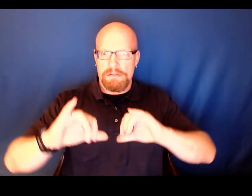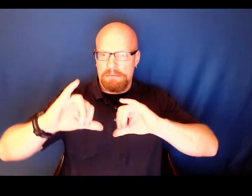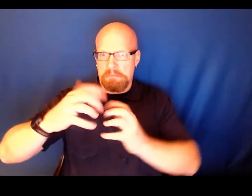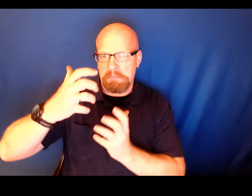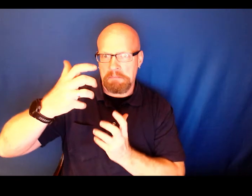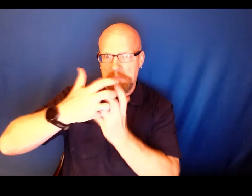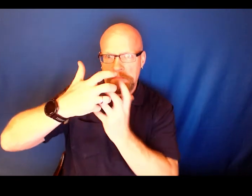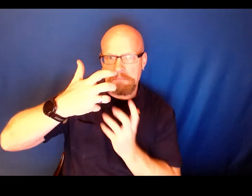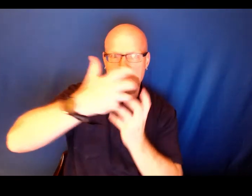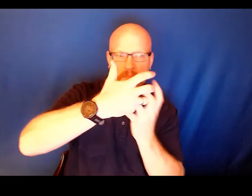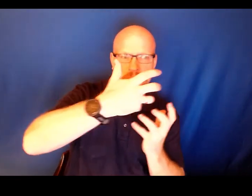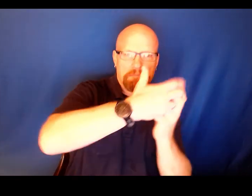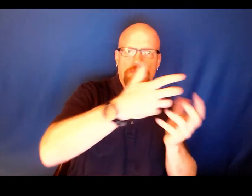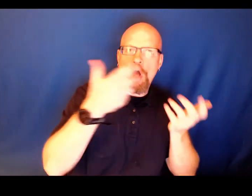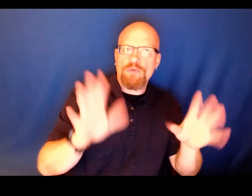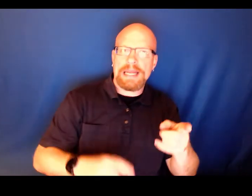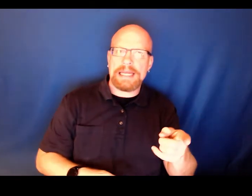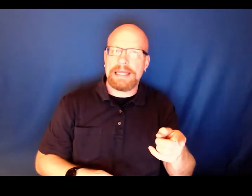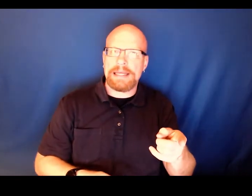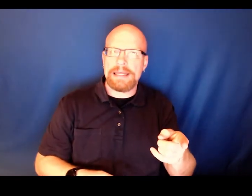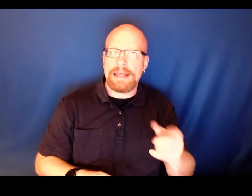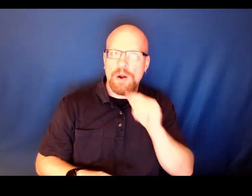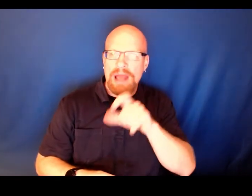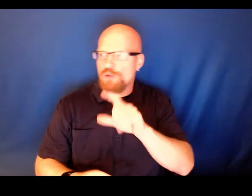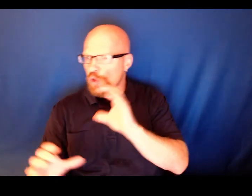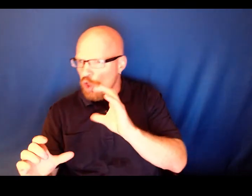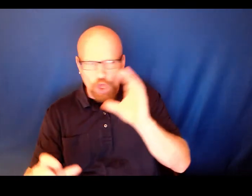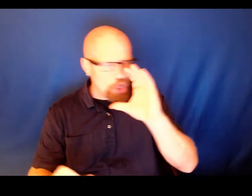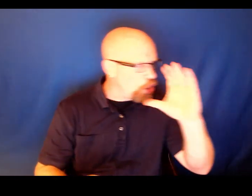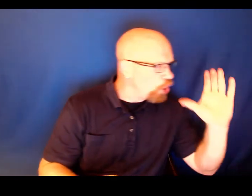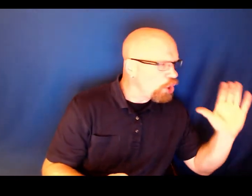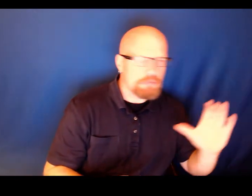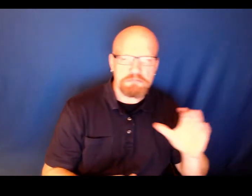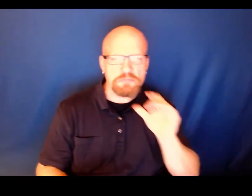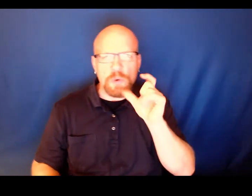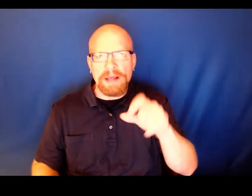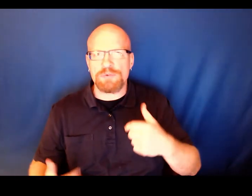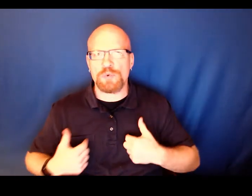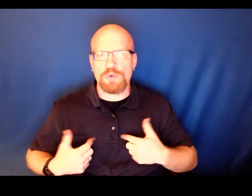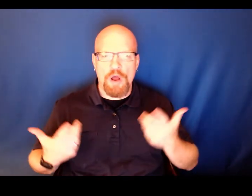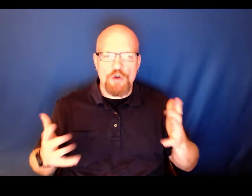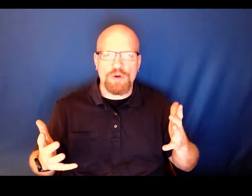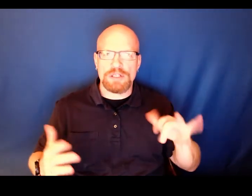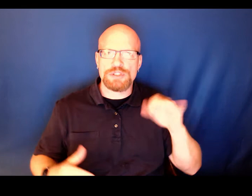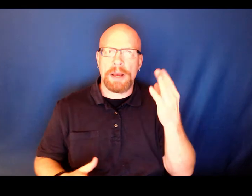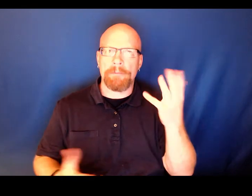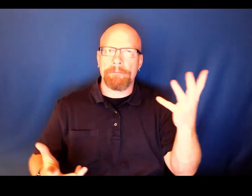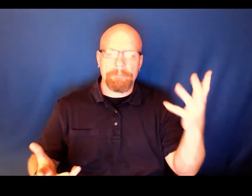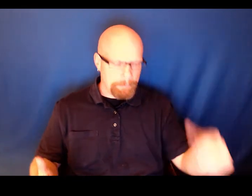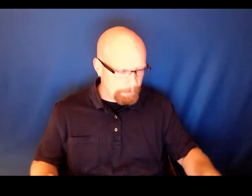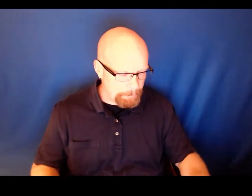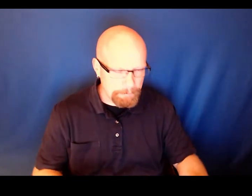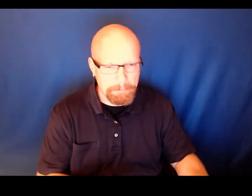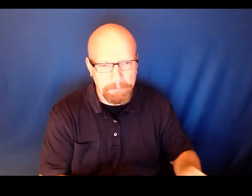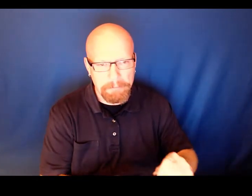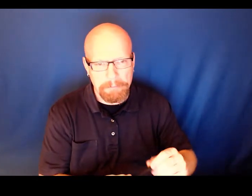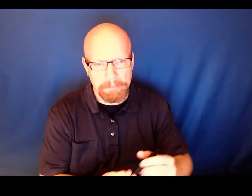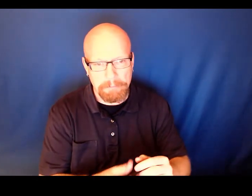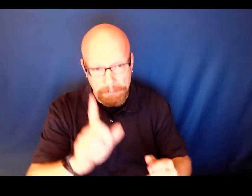are matched. They're all like terms now. We don't have to look for terms that match. It's already done.